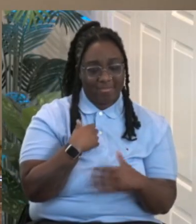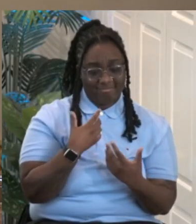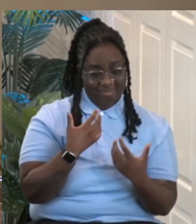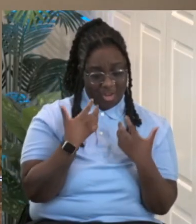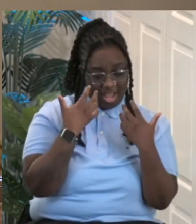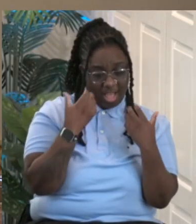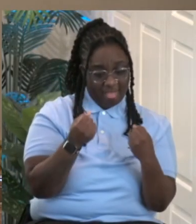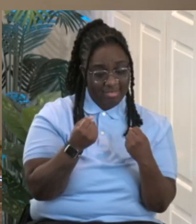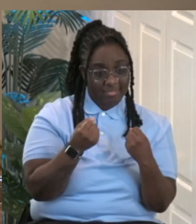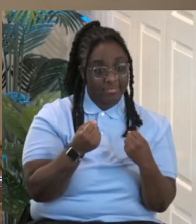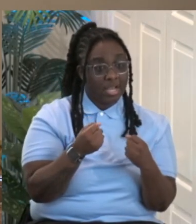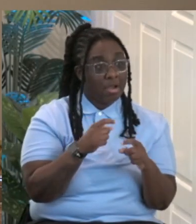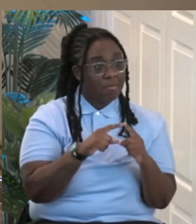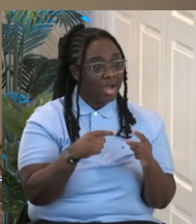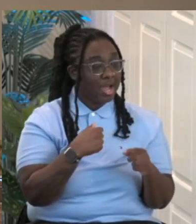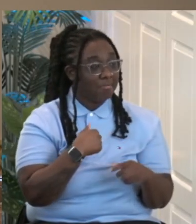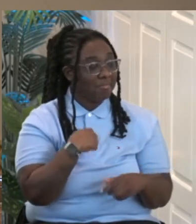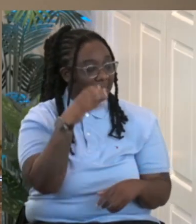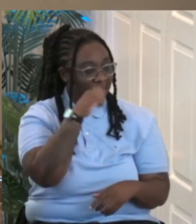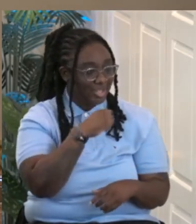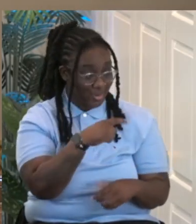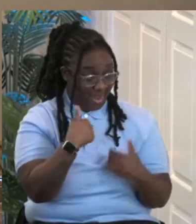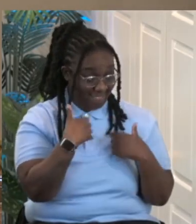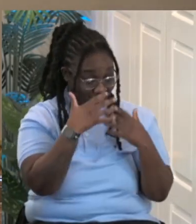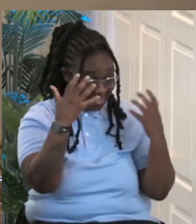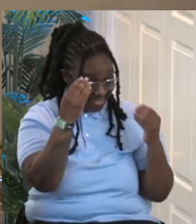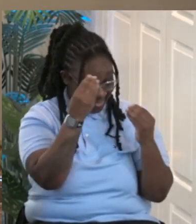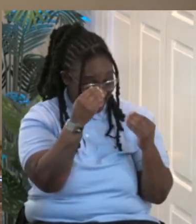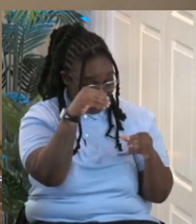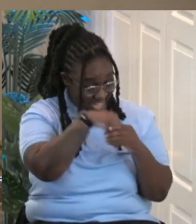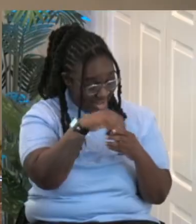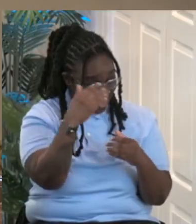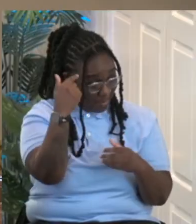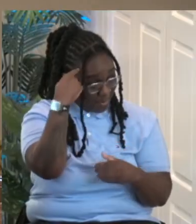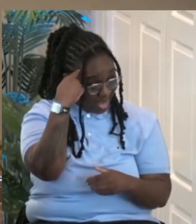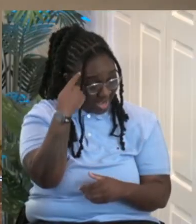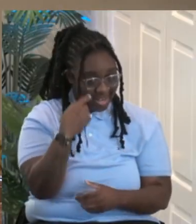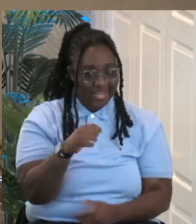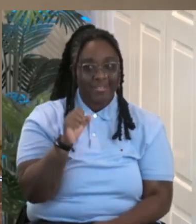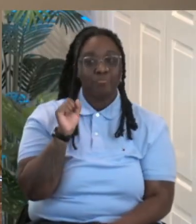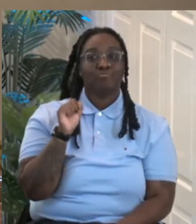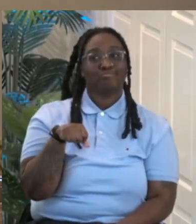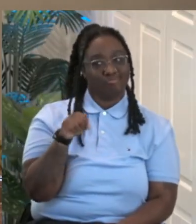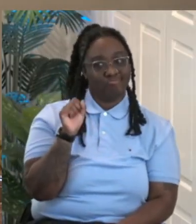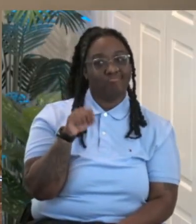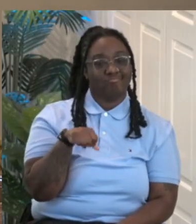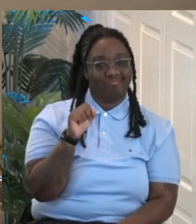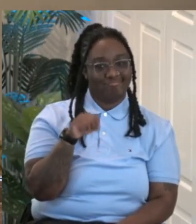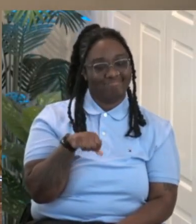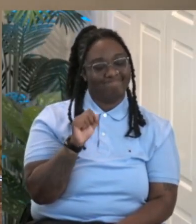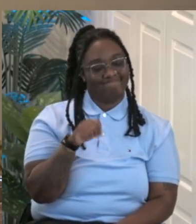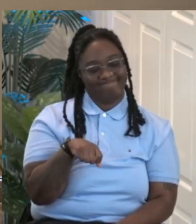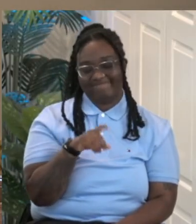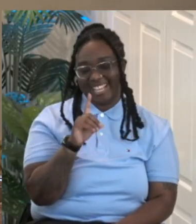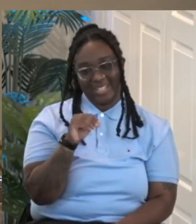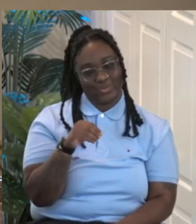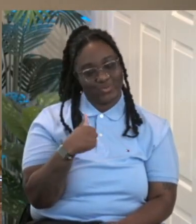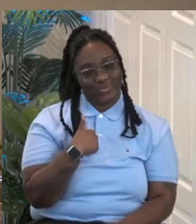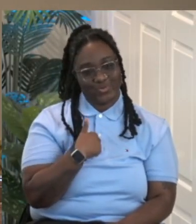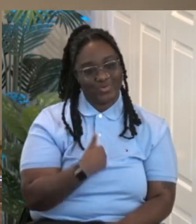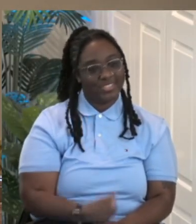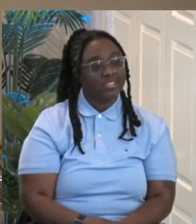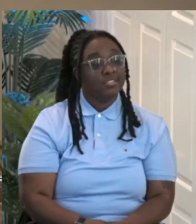your brain. I said, yeah, I read a lot. Yes, I do have a lot of information. He said,